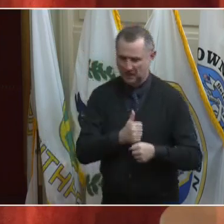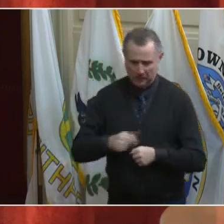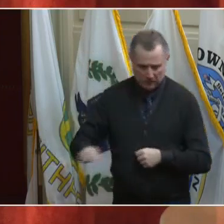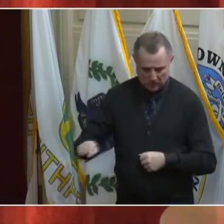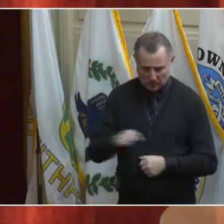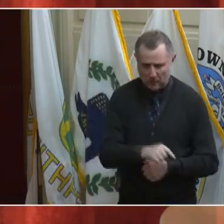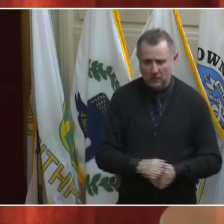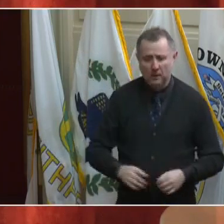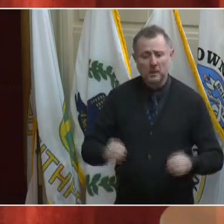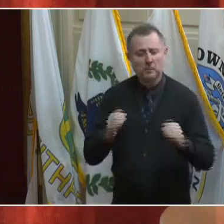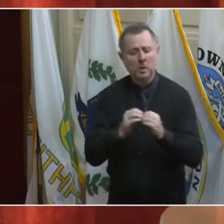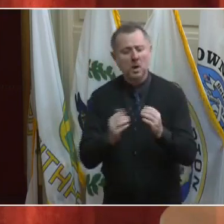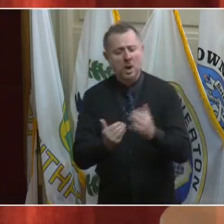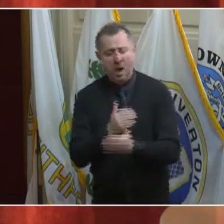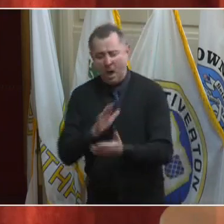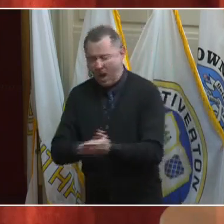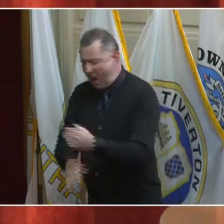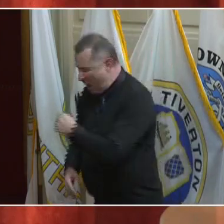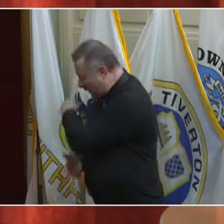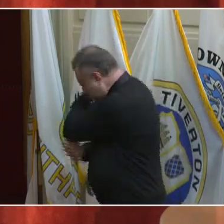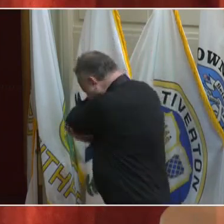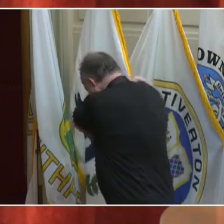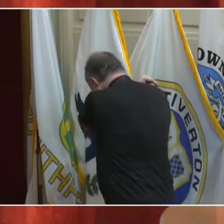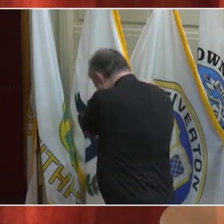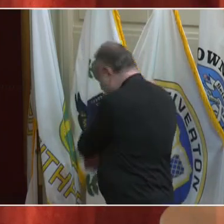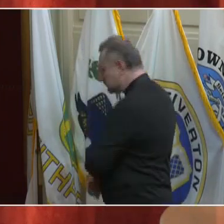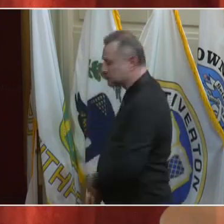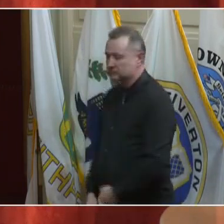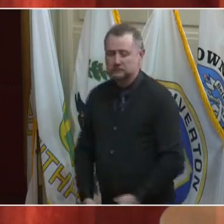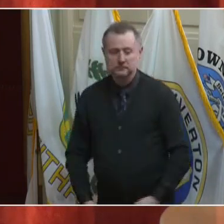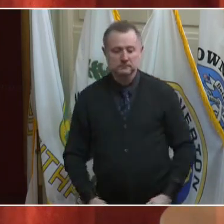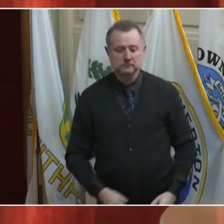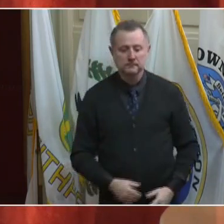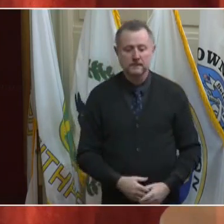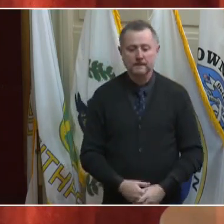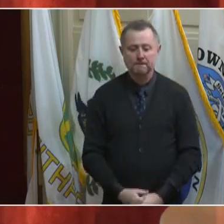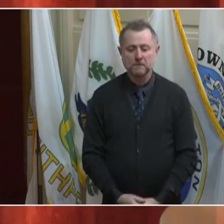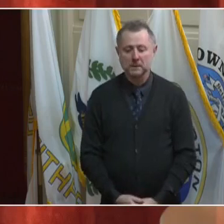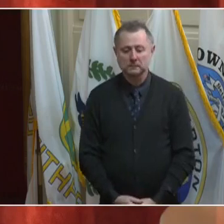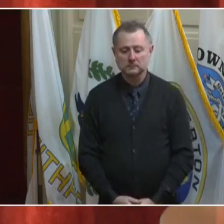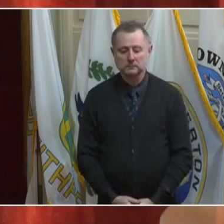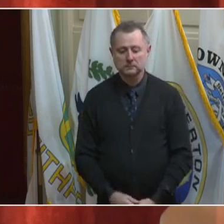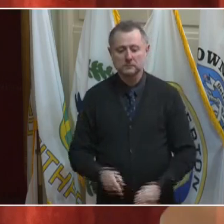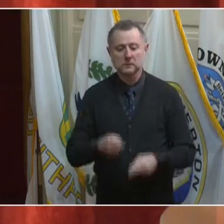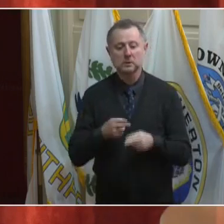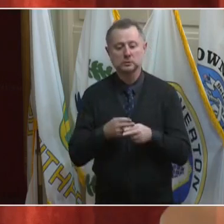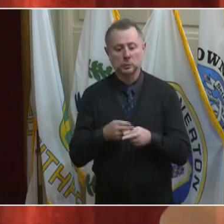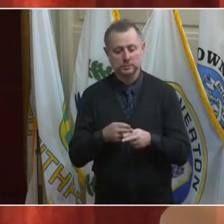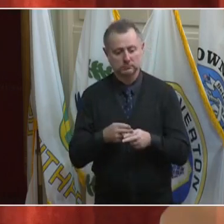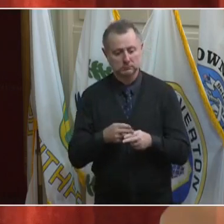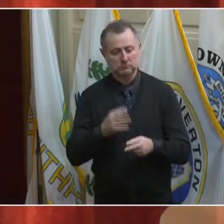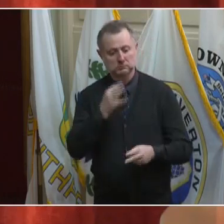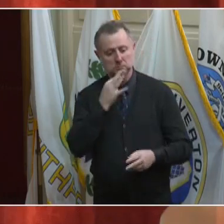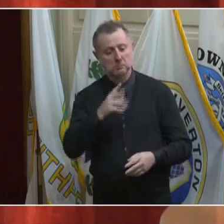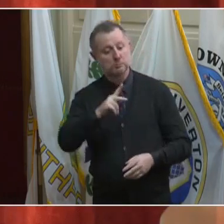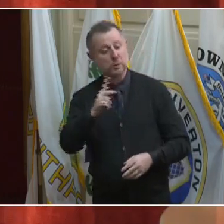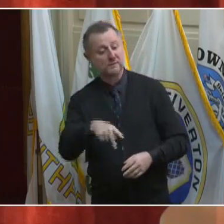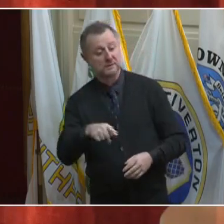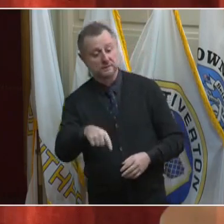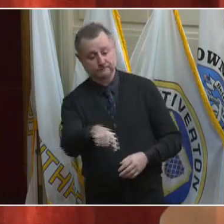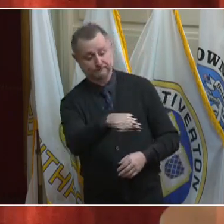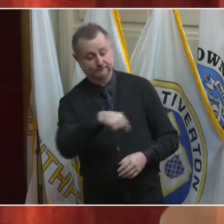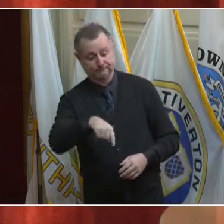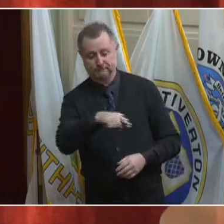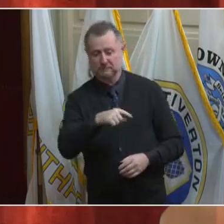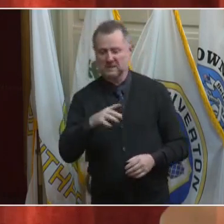schools in the early planning stages. And I'm proud to say that soon, Providence will have